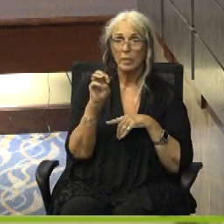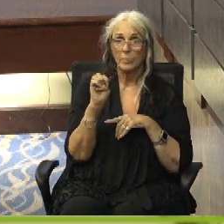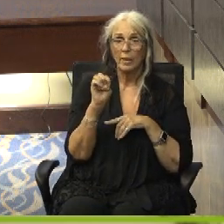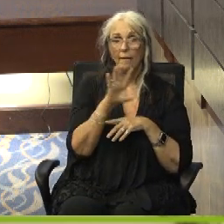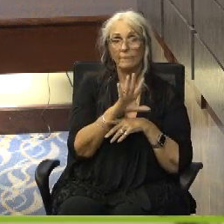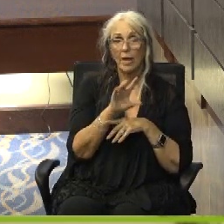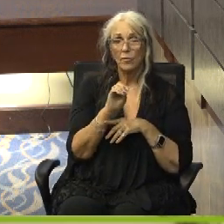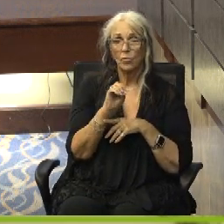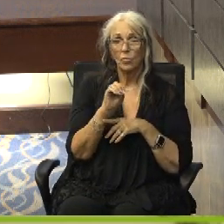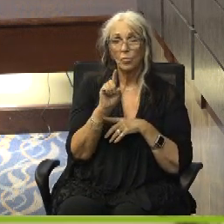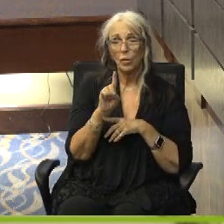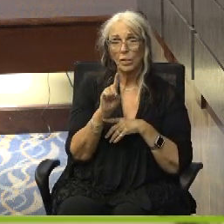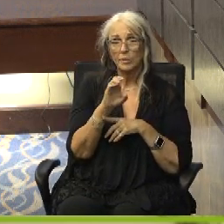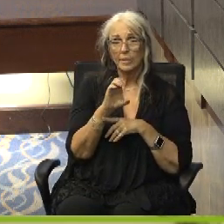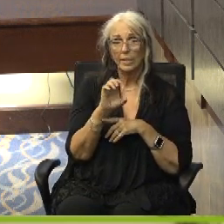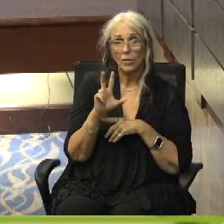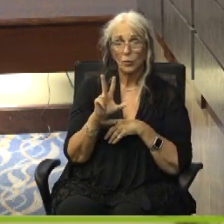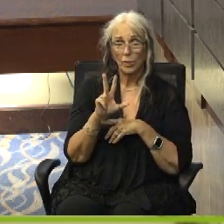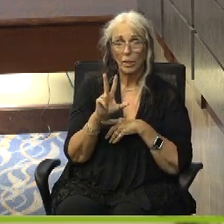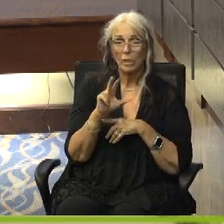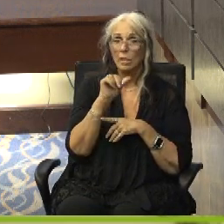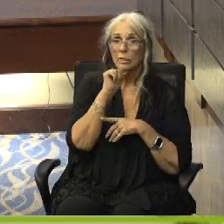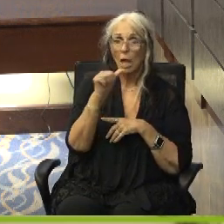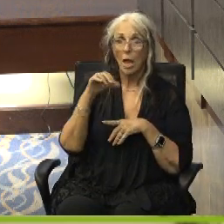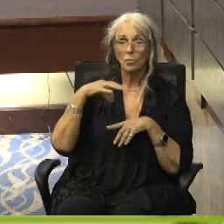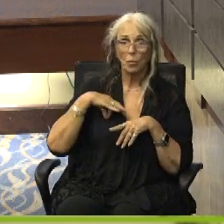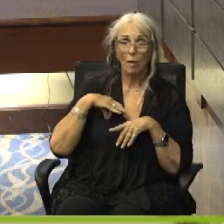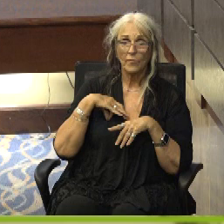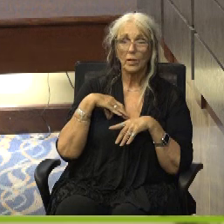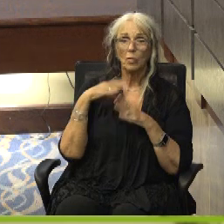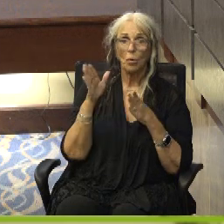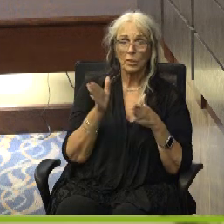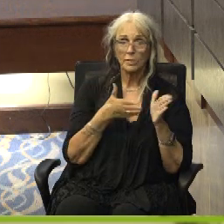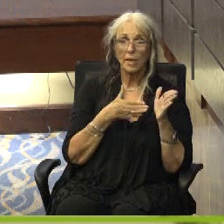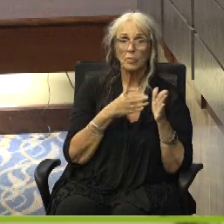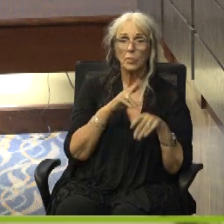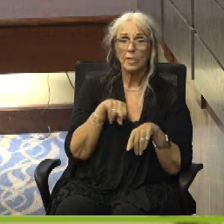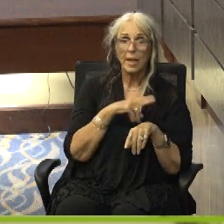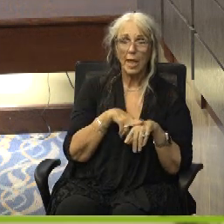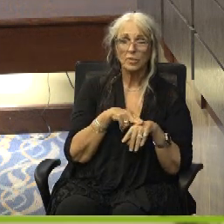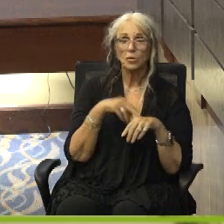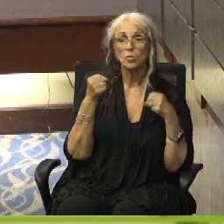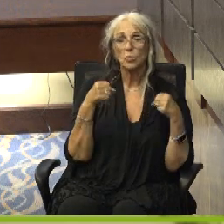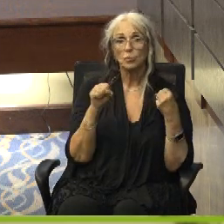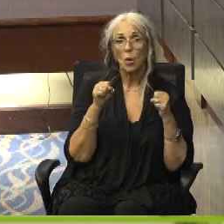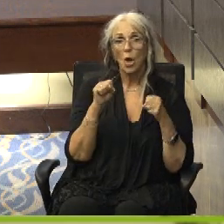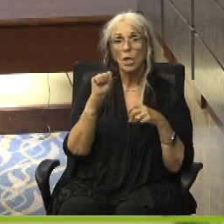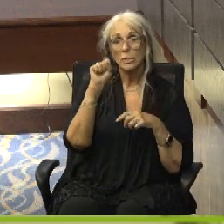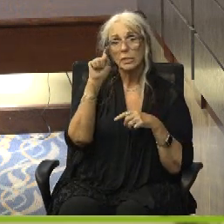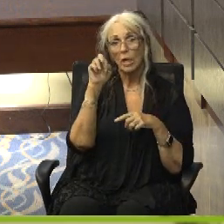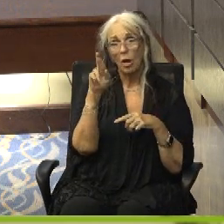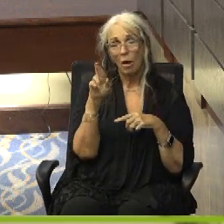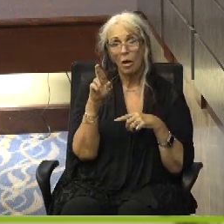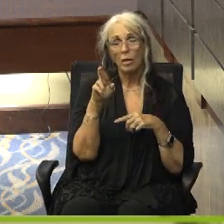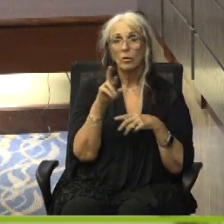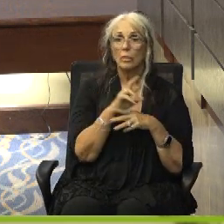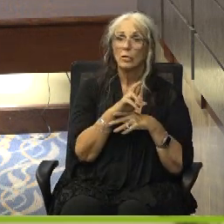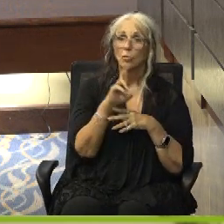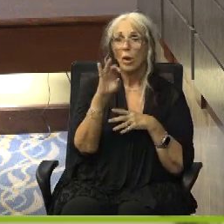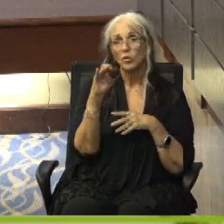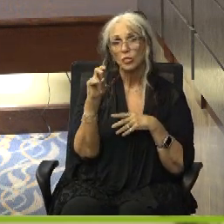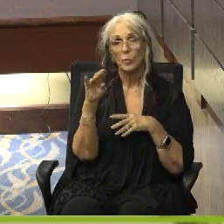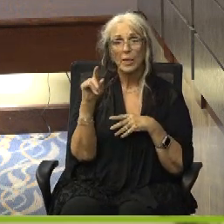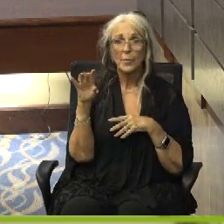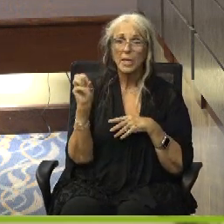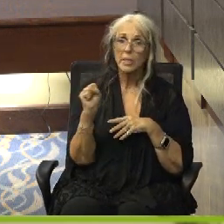501c3 nonprofit organization. The Hall of Fame hosts national sports stars like Roger Clemens, Adrian Peterson, Michael